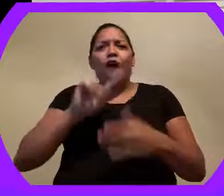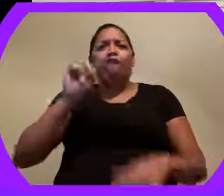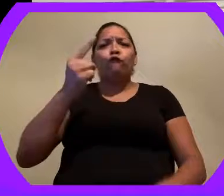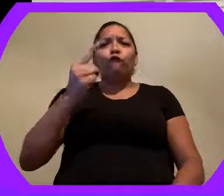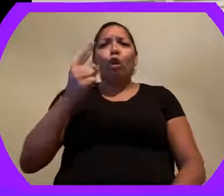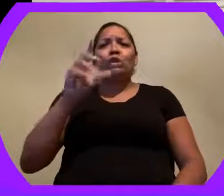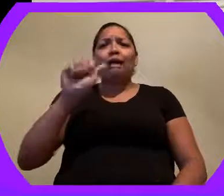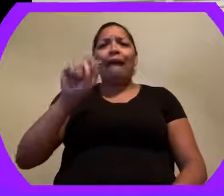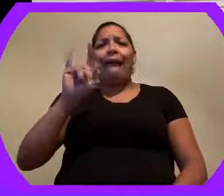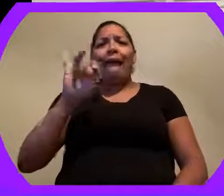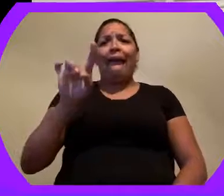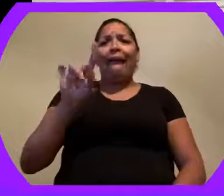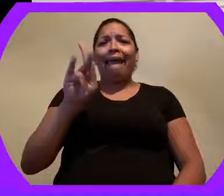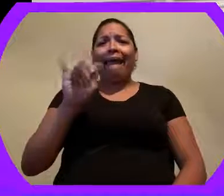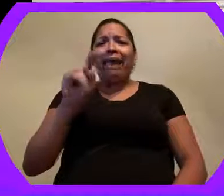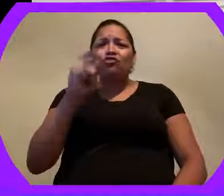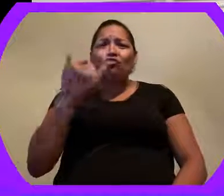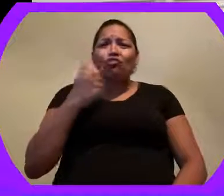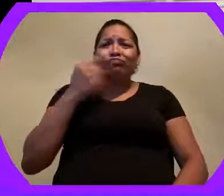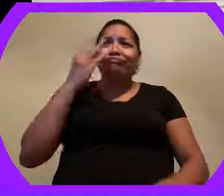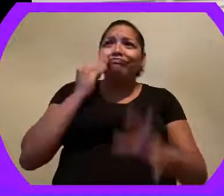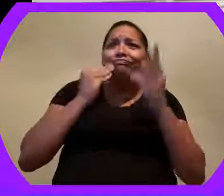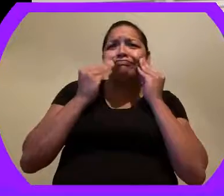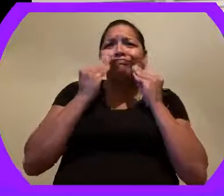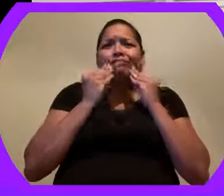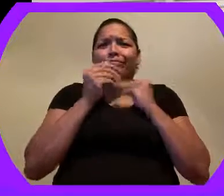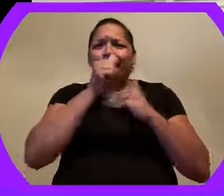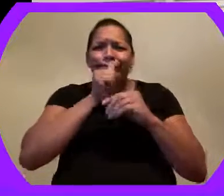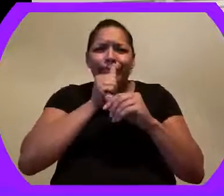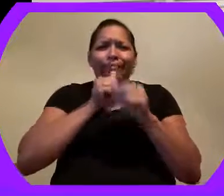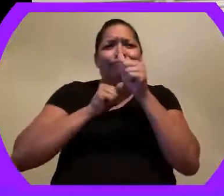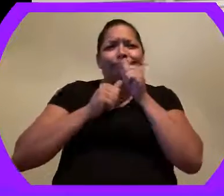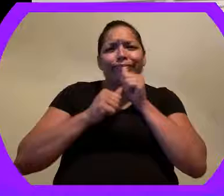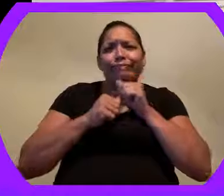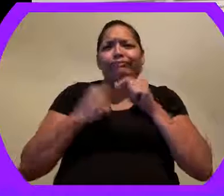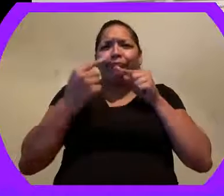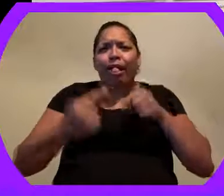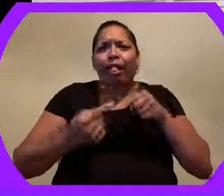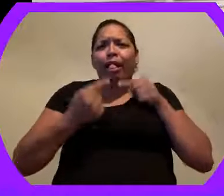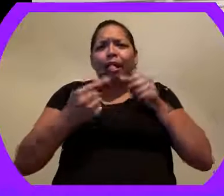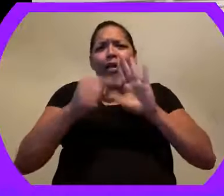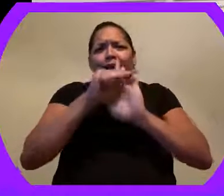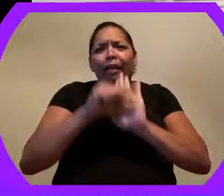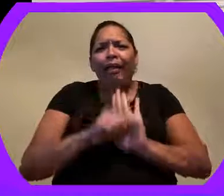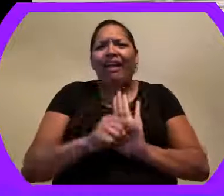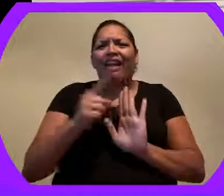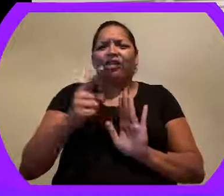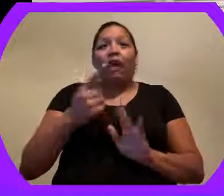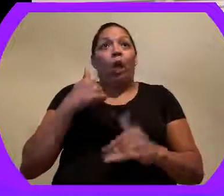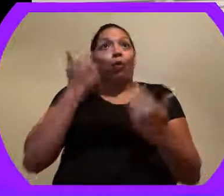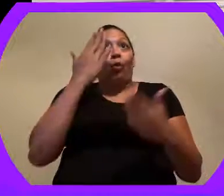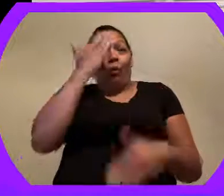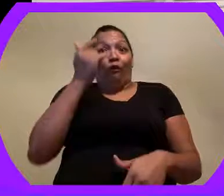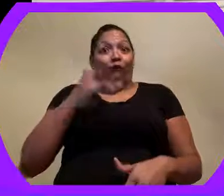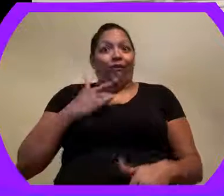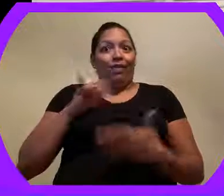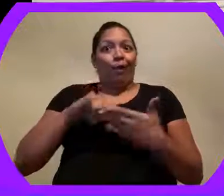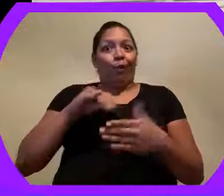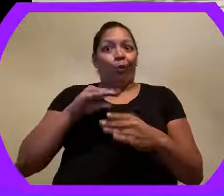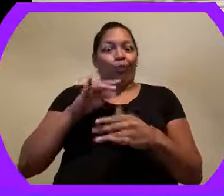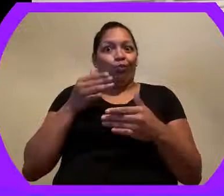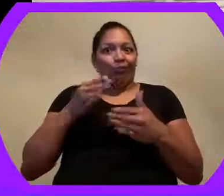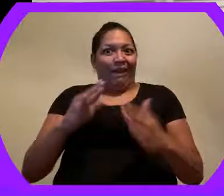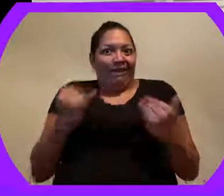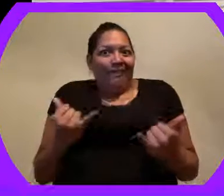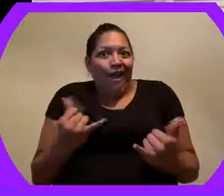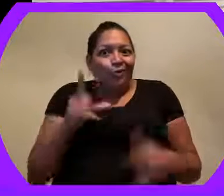made to be just that, a first aid kit. If you're having a tough day, you're having some tough moments, you're feeling stressed, you're feeling overwhelmed. I don't know why anybody would be feeling